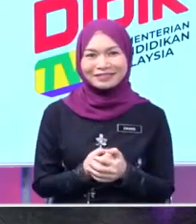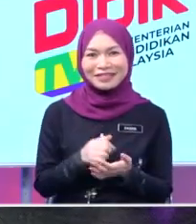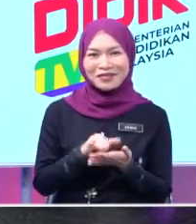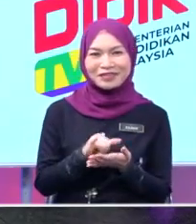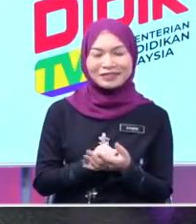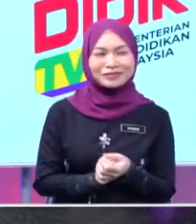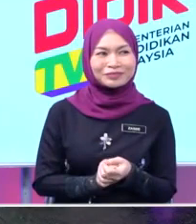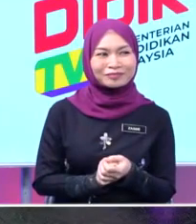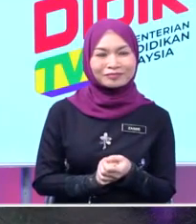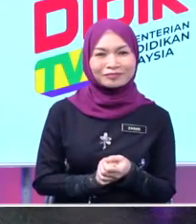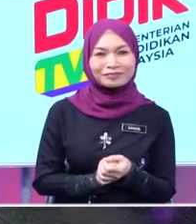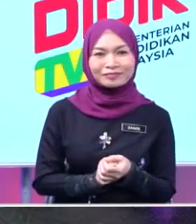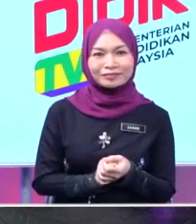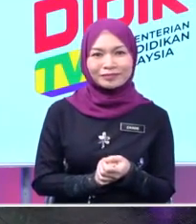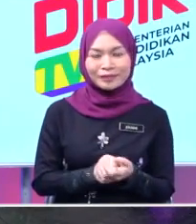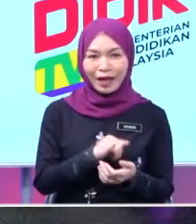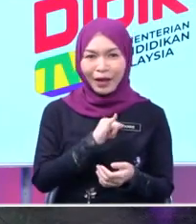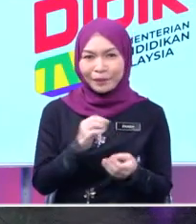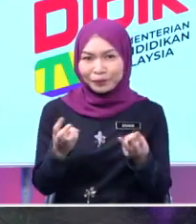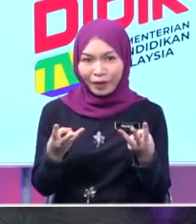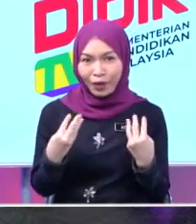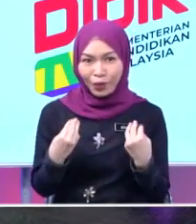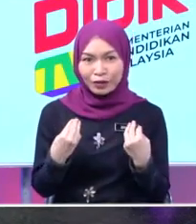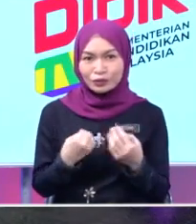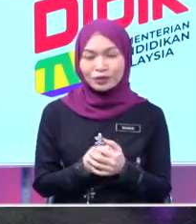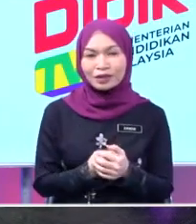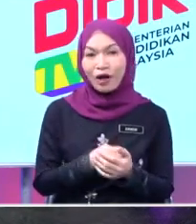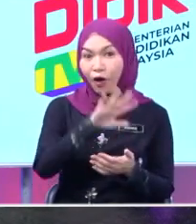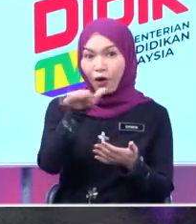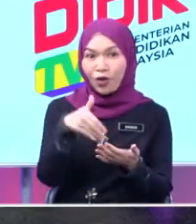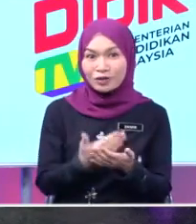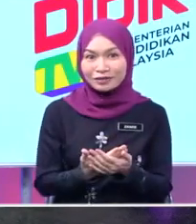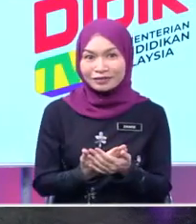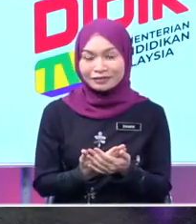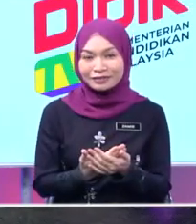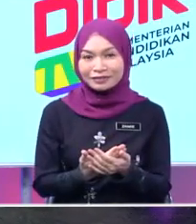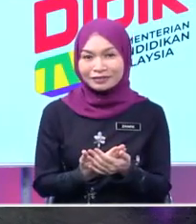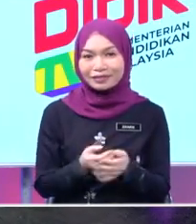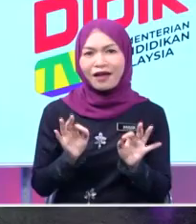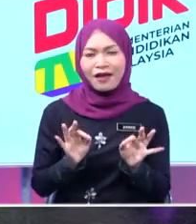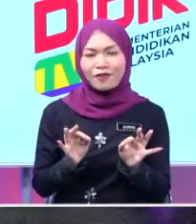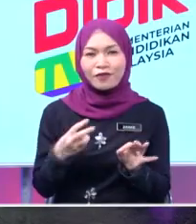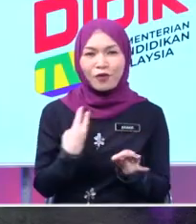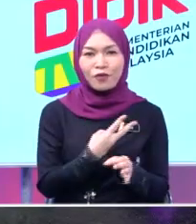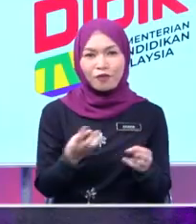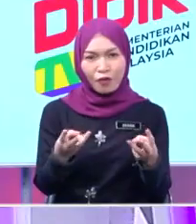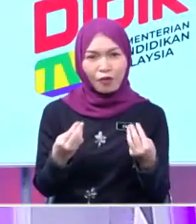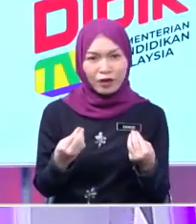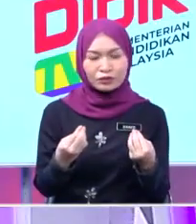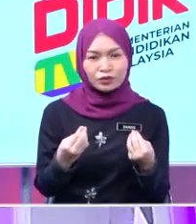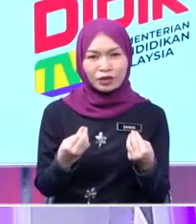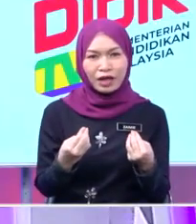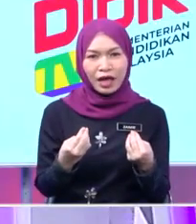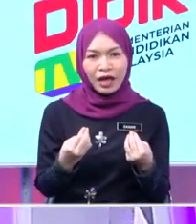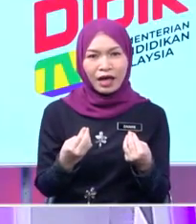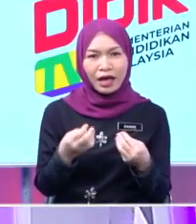I would like to ask, on behalf of my friends watching at home, as well as on Google Meets, if you would like to get more materials for today's topic, how can we find them,